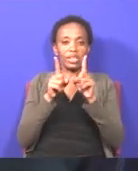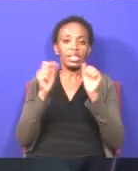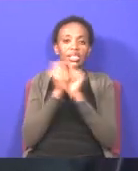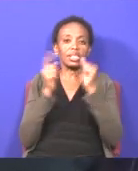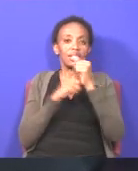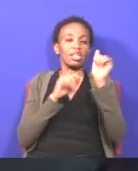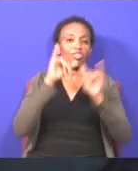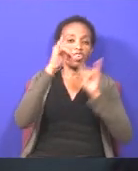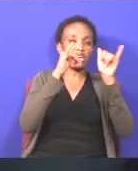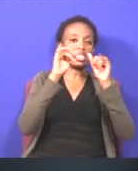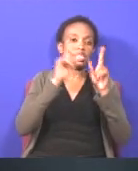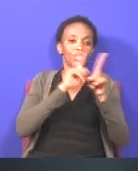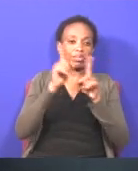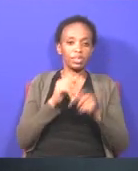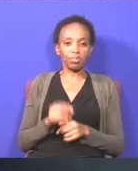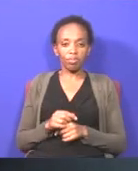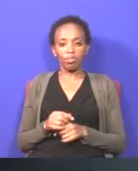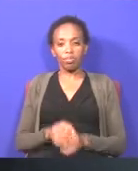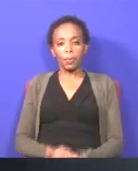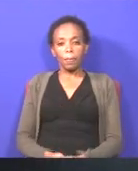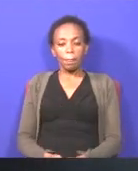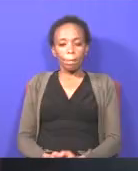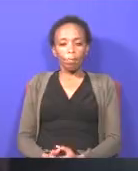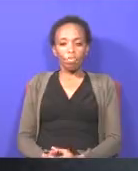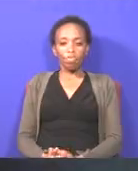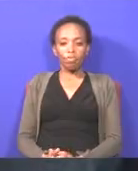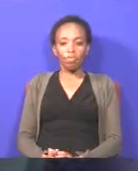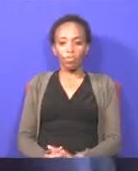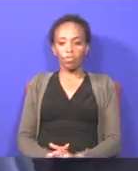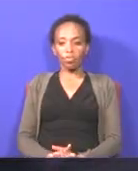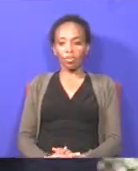For Hope TV News Watch, I'm Allice Diana.